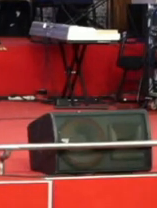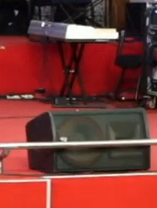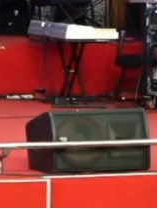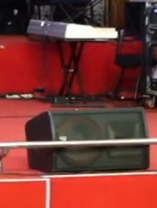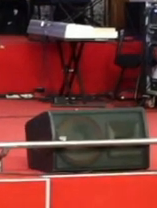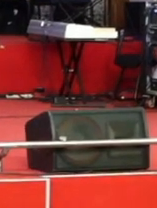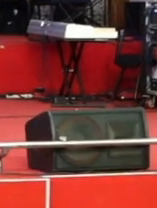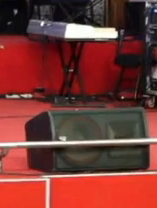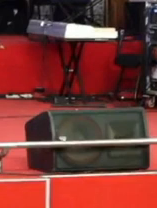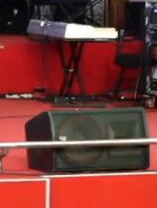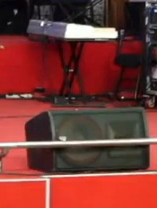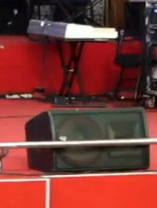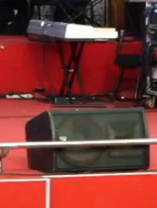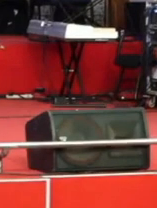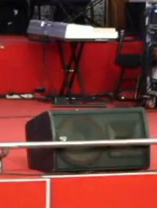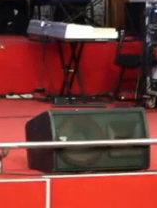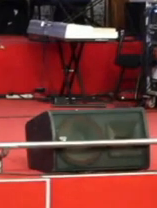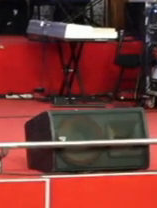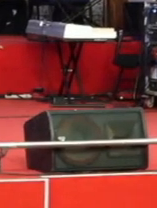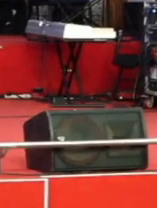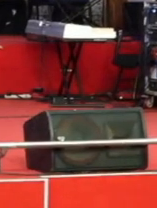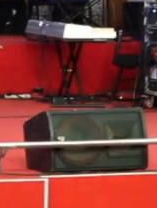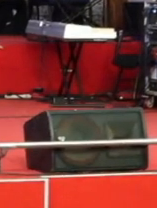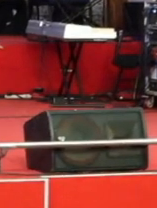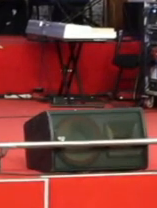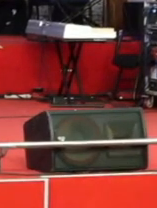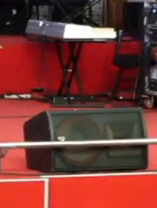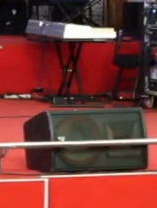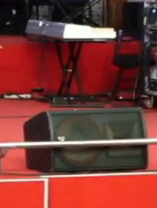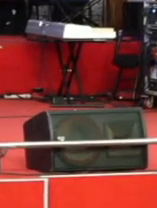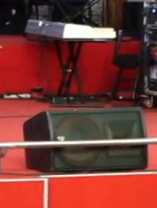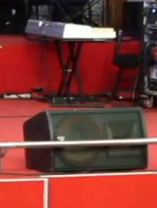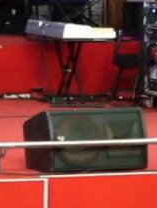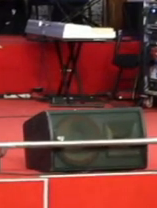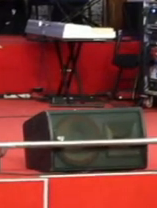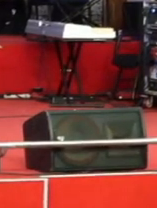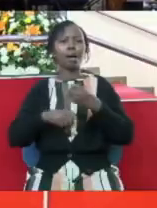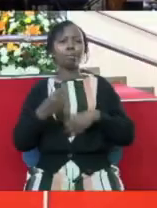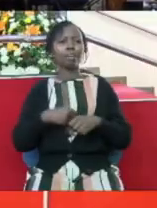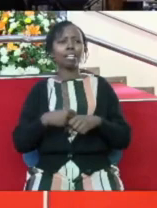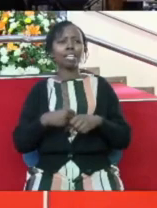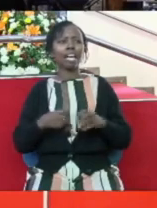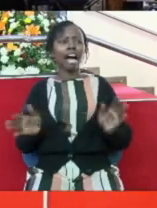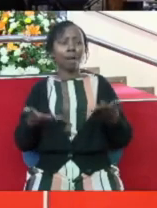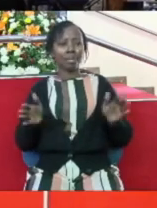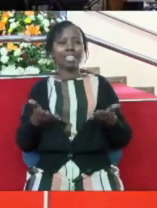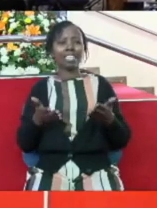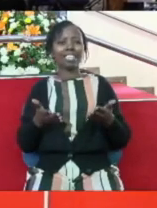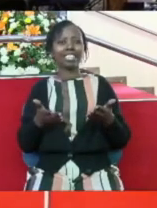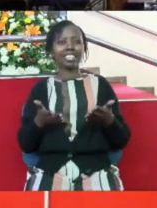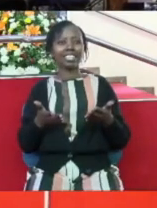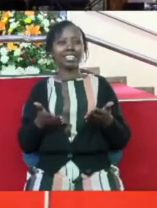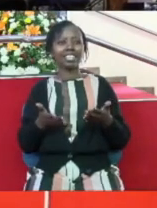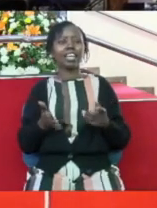duniani itakwambia kwamba anarejea hivi karibuni. There are things that are happening that used not to happen in the ages of our grandparents. Kuna